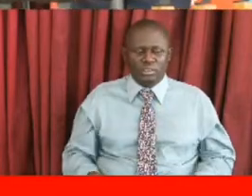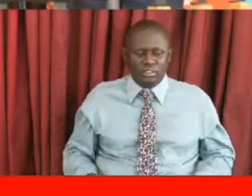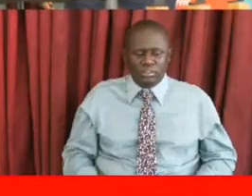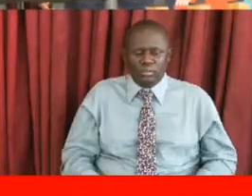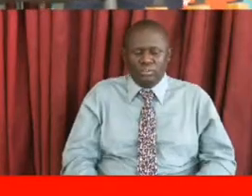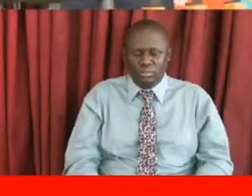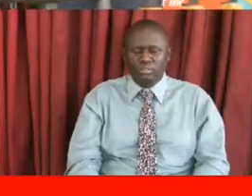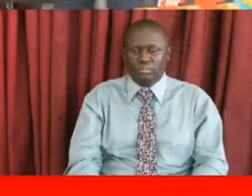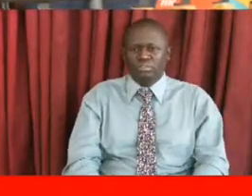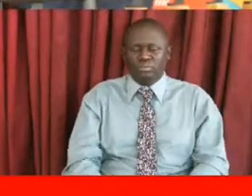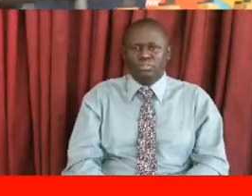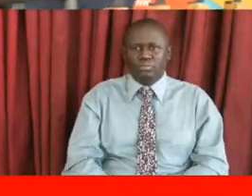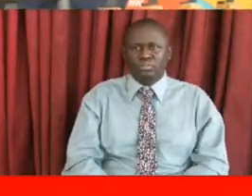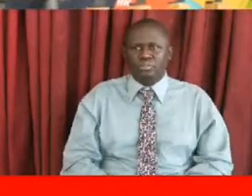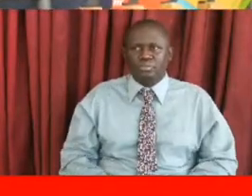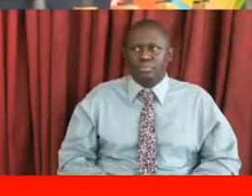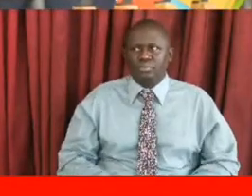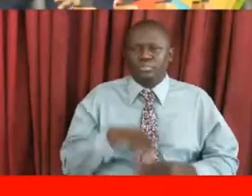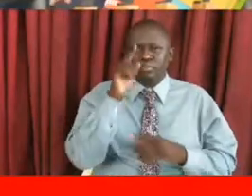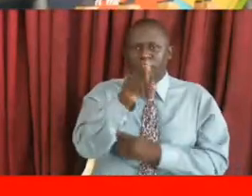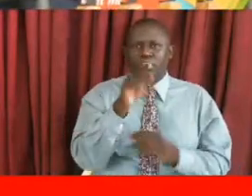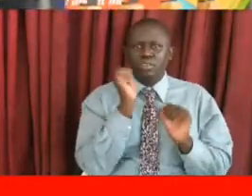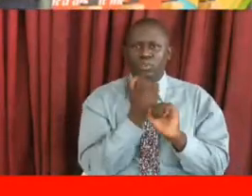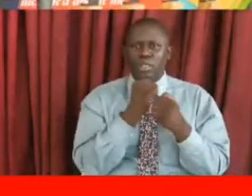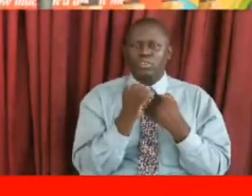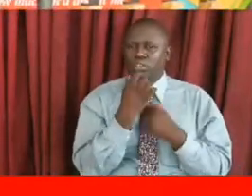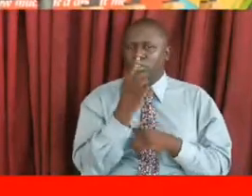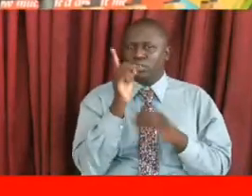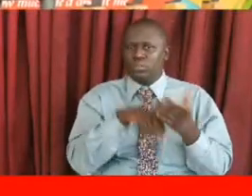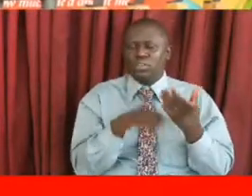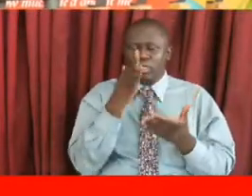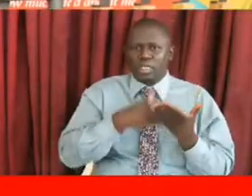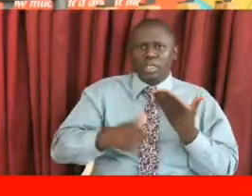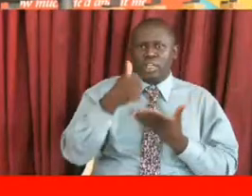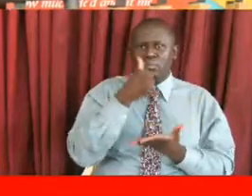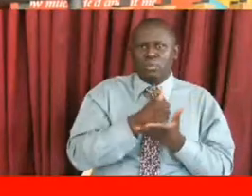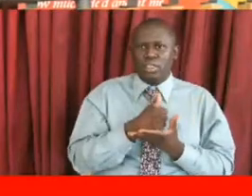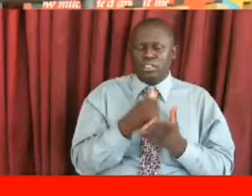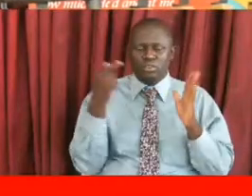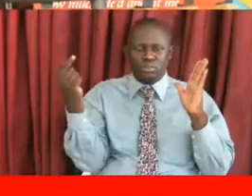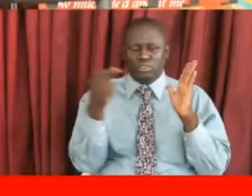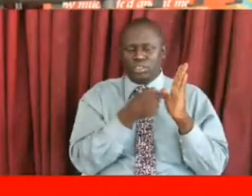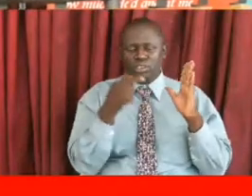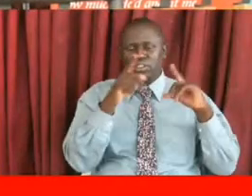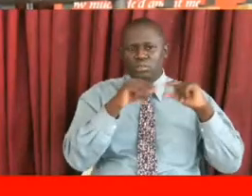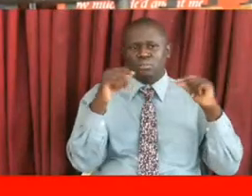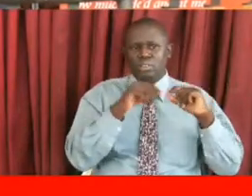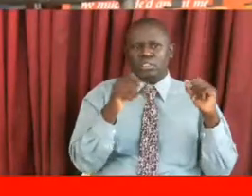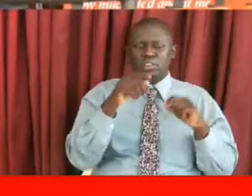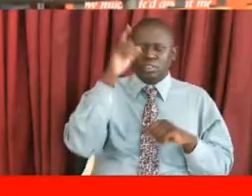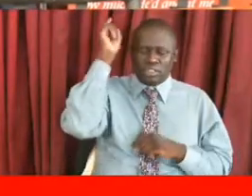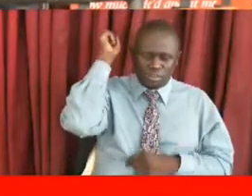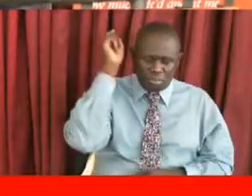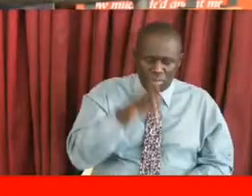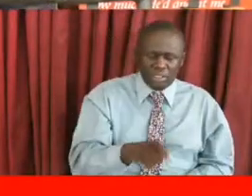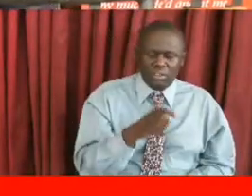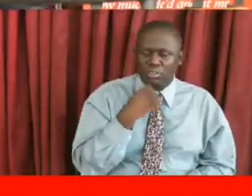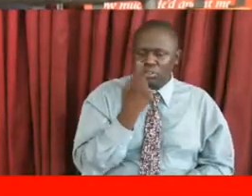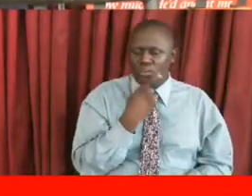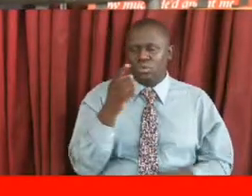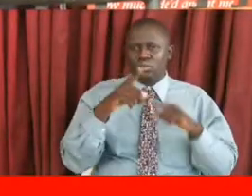amen you can't say Amen to this message it has to be the